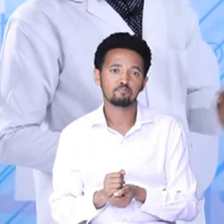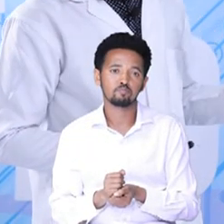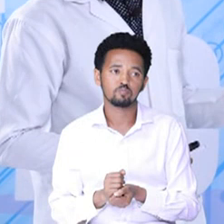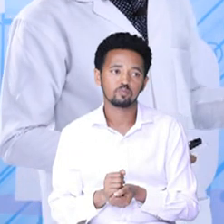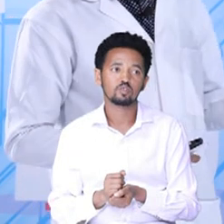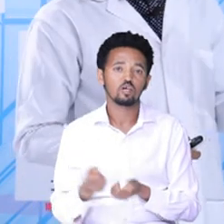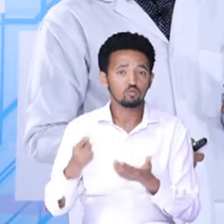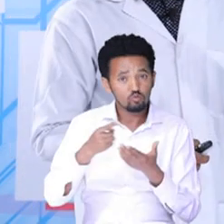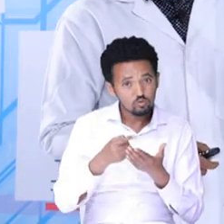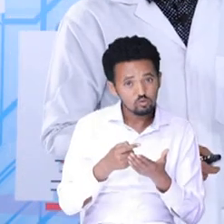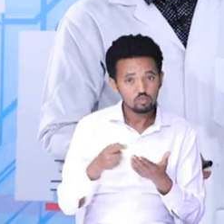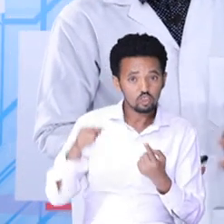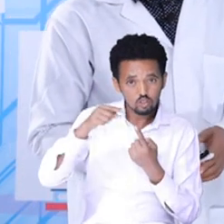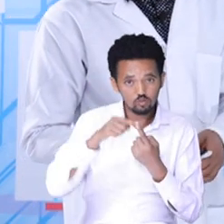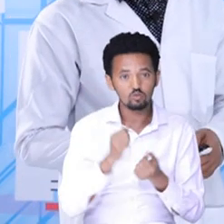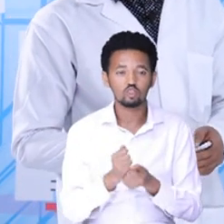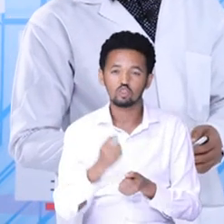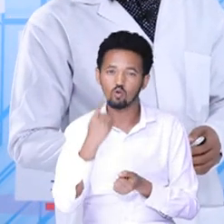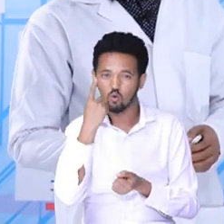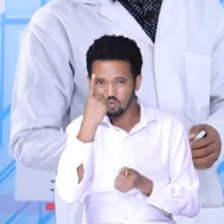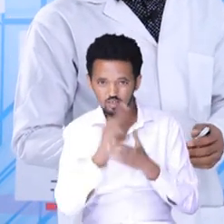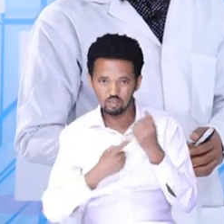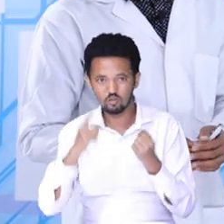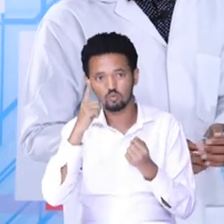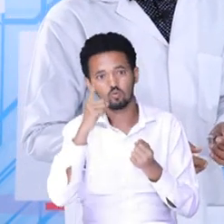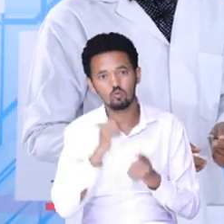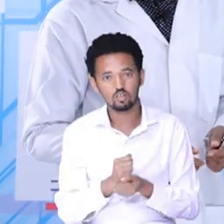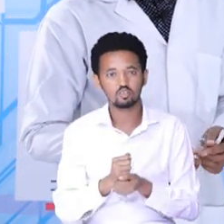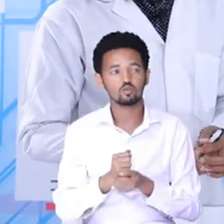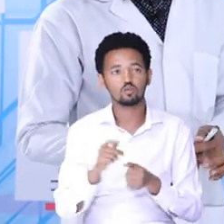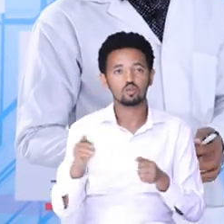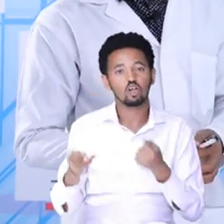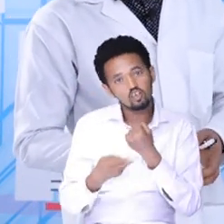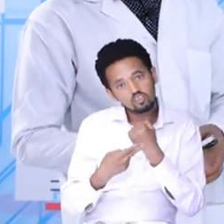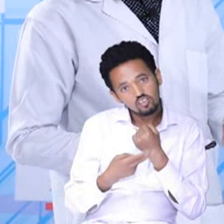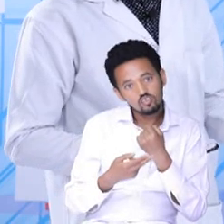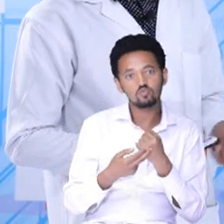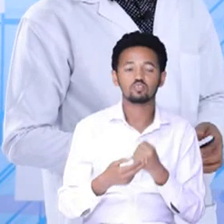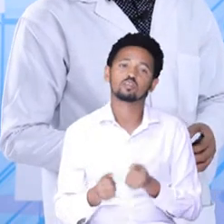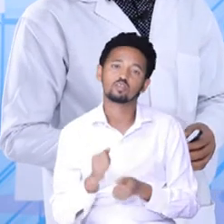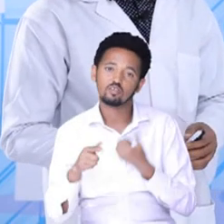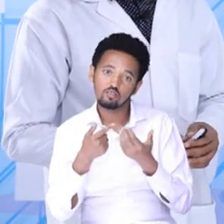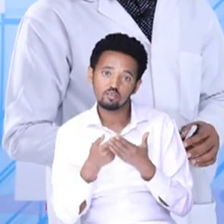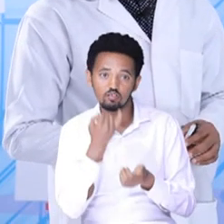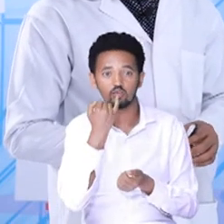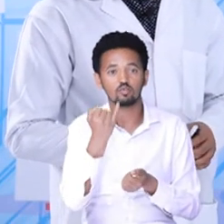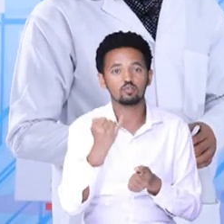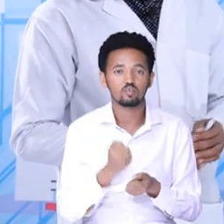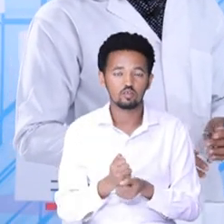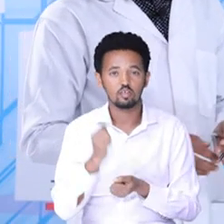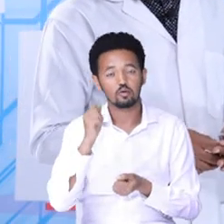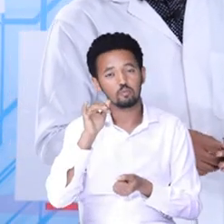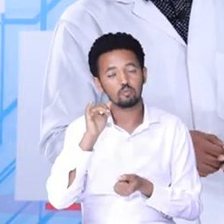as do the pastoralists. The only way that the pastoralists could receive and benefit from this is